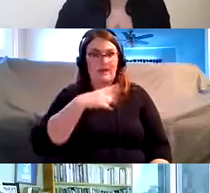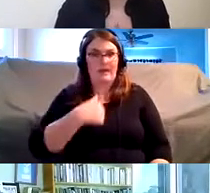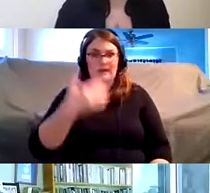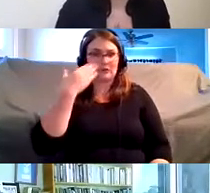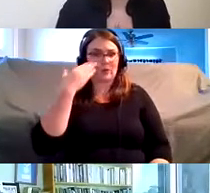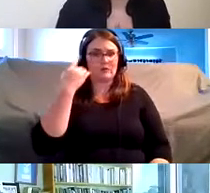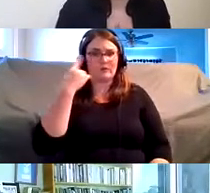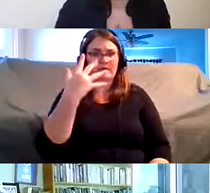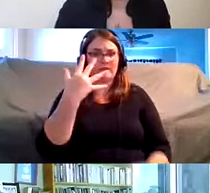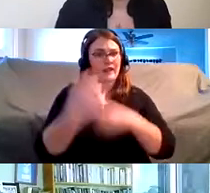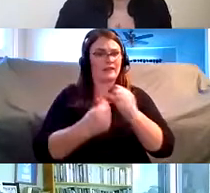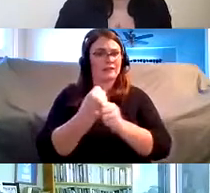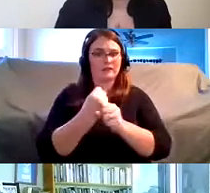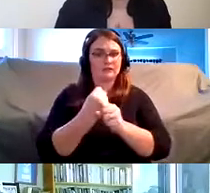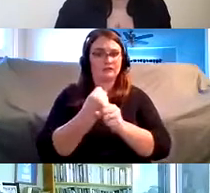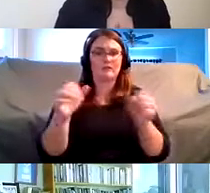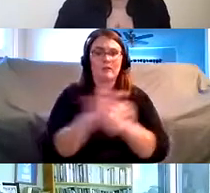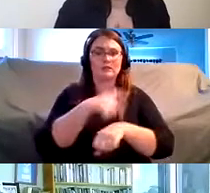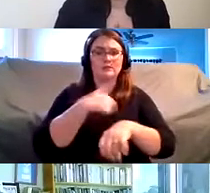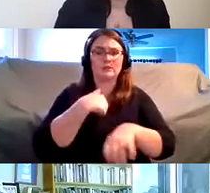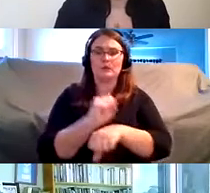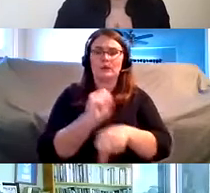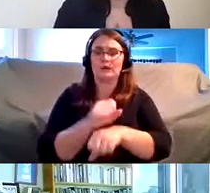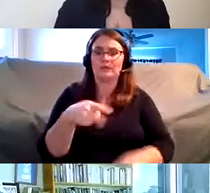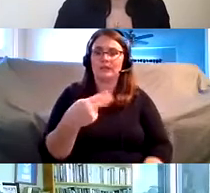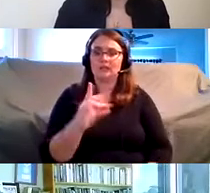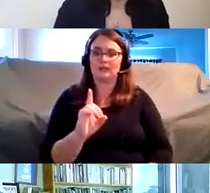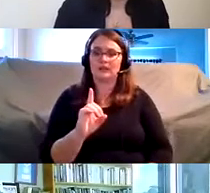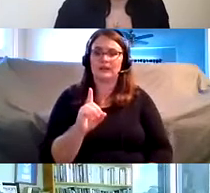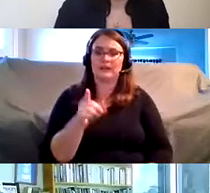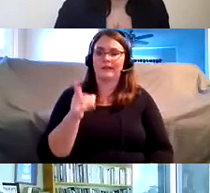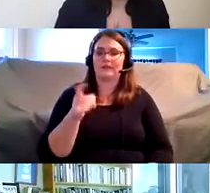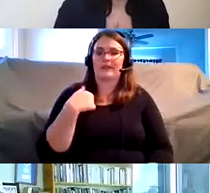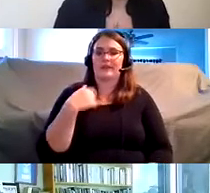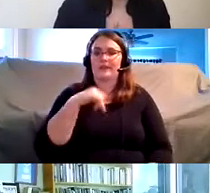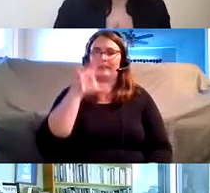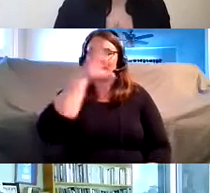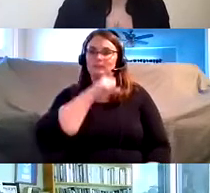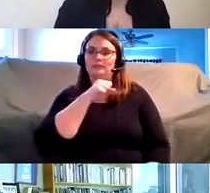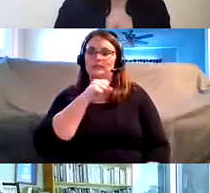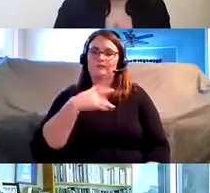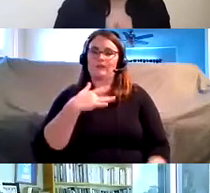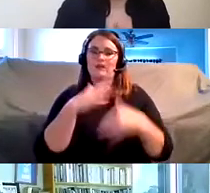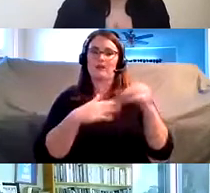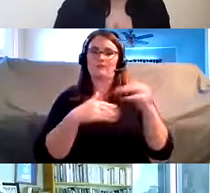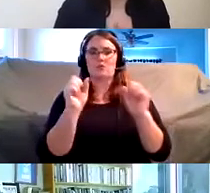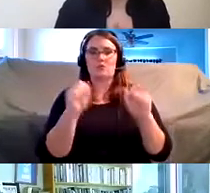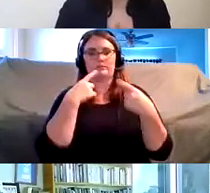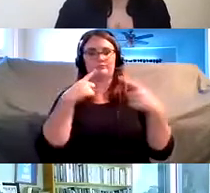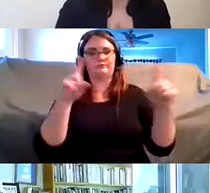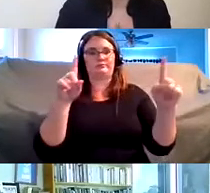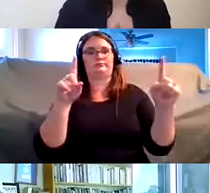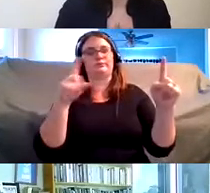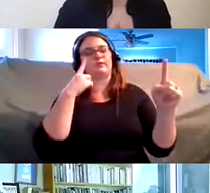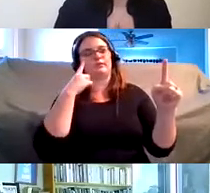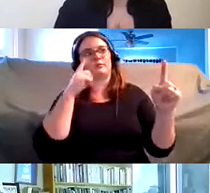I was working on my PhD. And this was just kind of an assumption that he felt completely comfortable saying in front of my family and family friends.